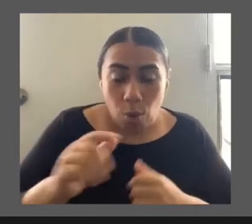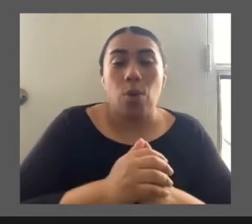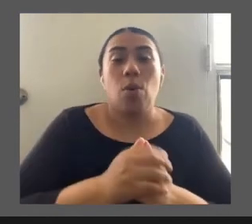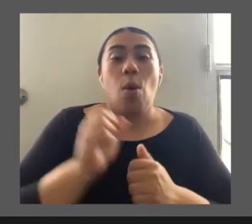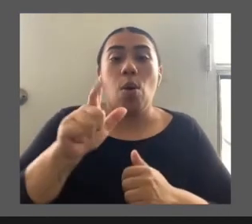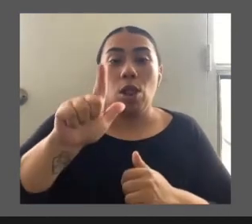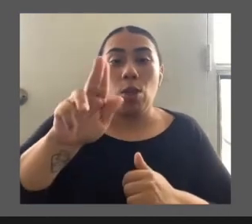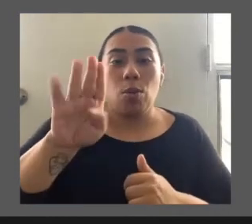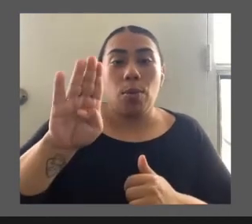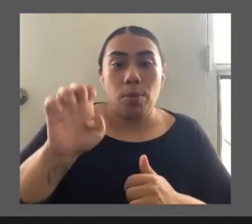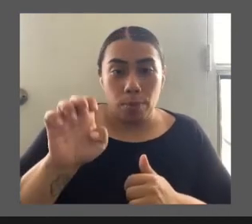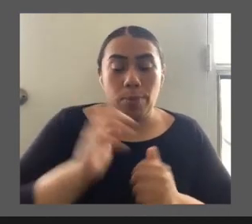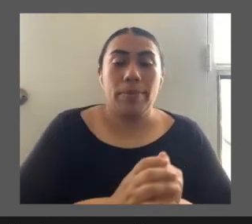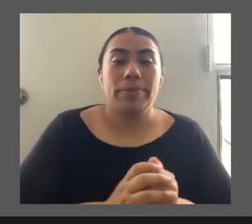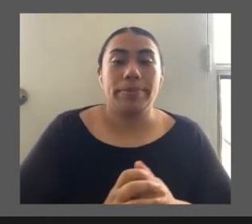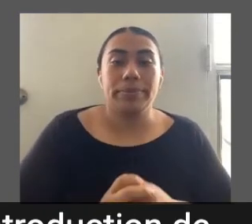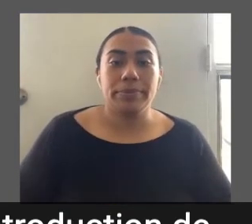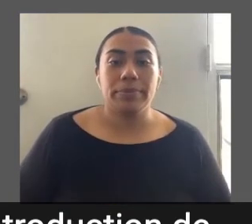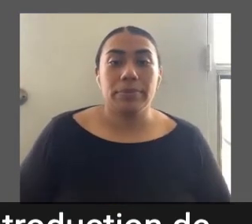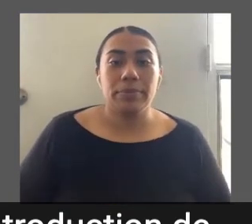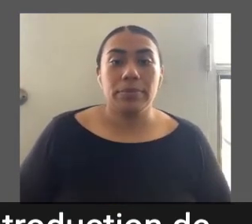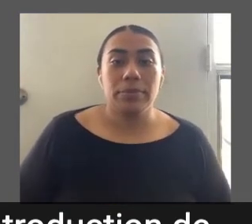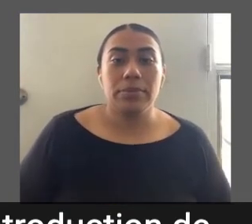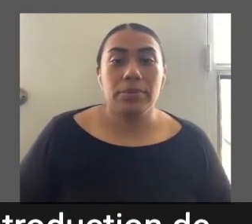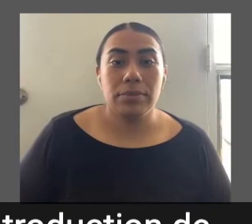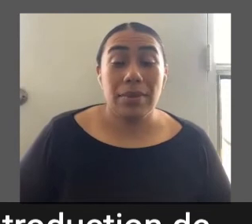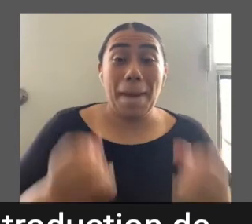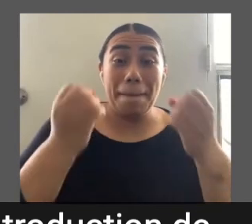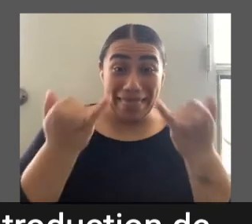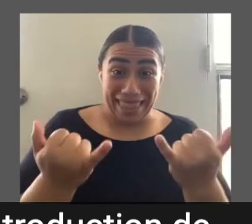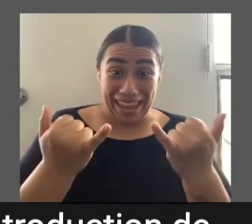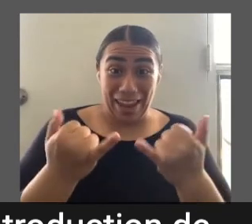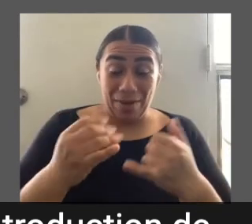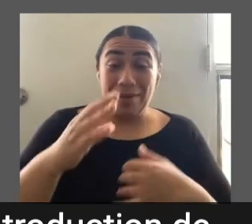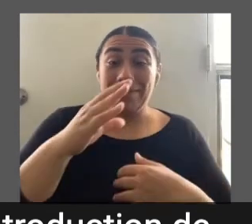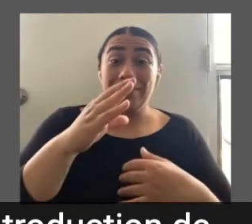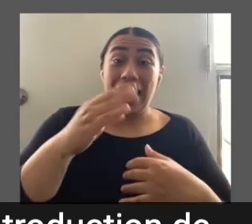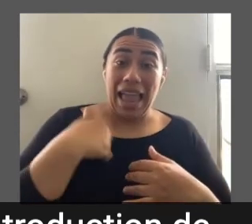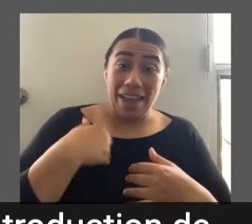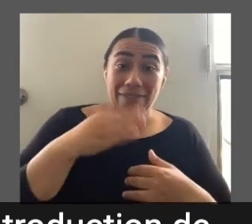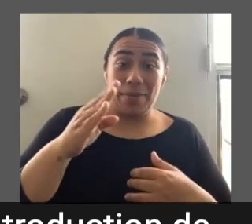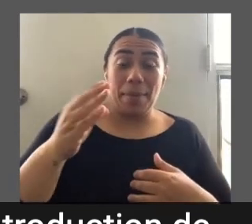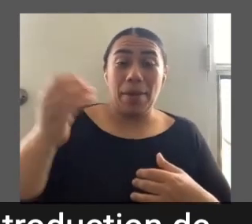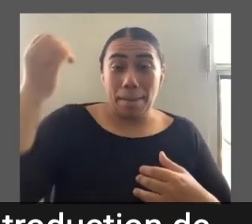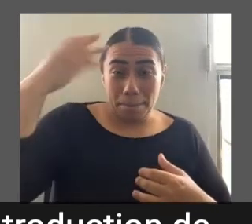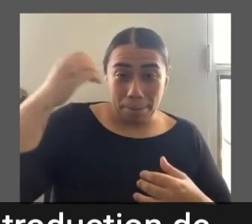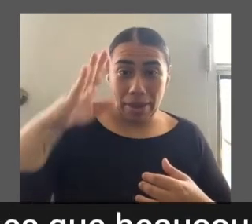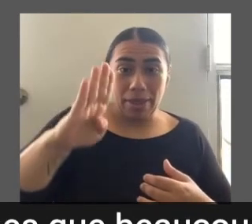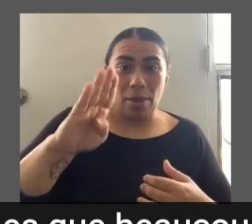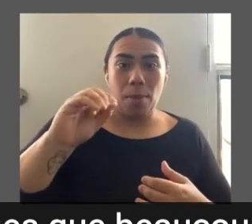one's skin and absorbed through the skin. Recently, we also saw the introduction of bath bombs, similar to this.